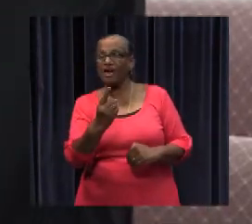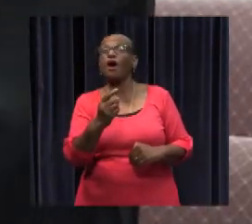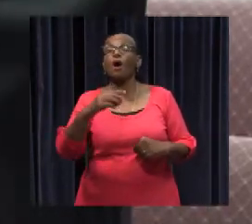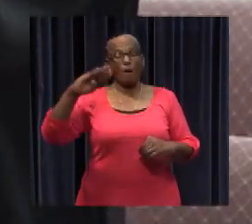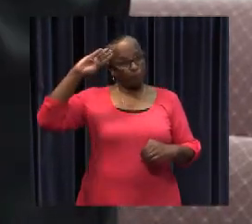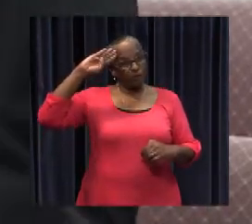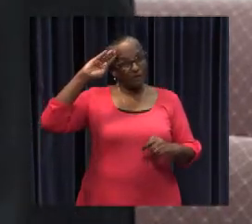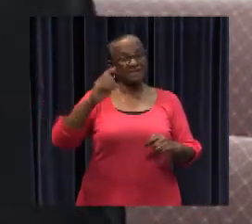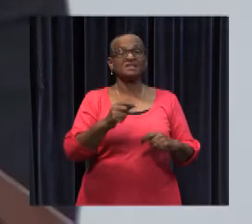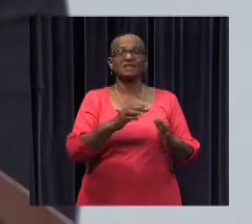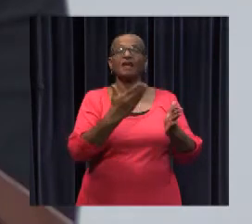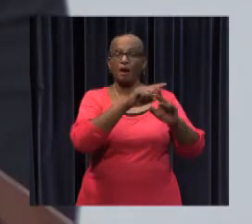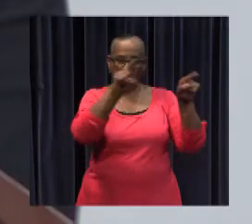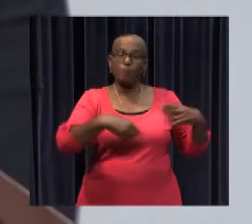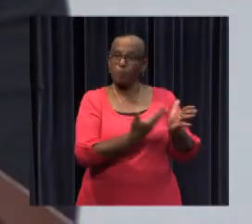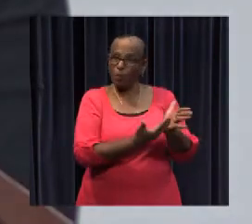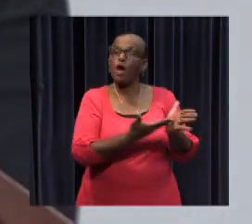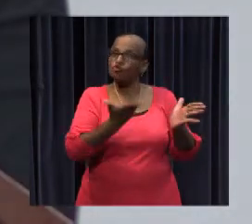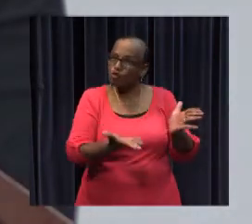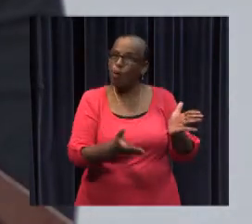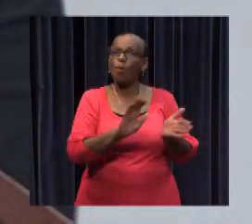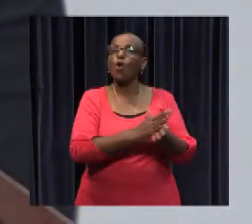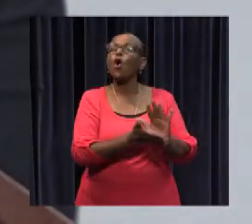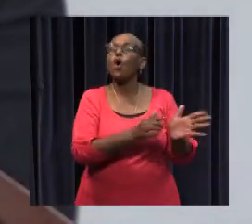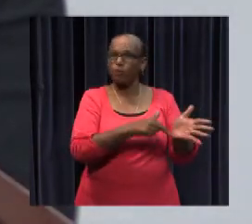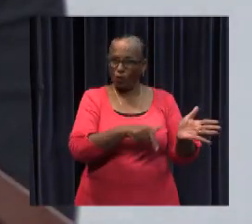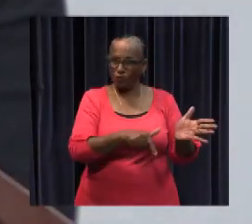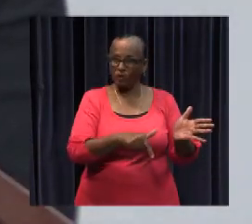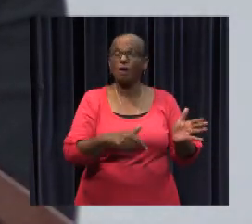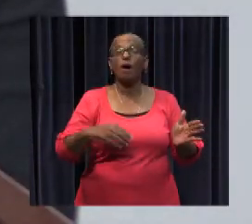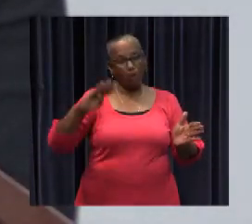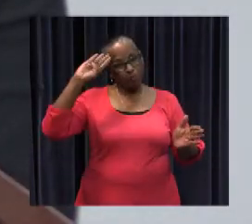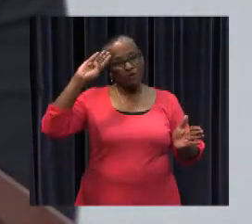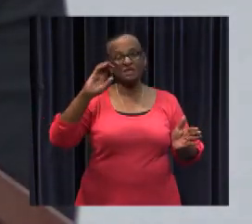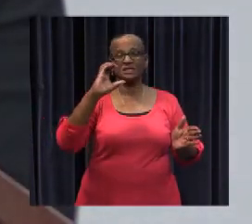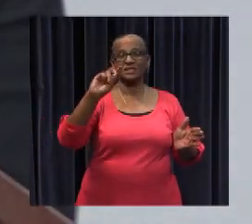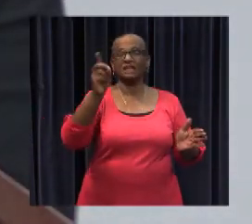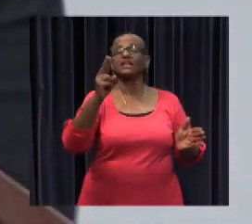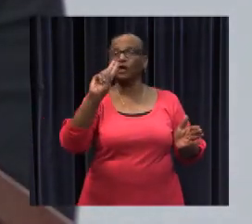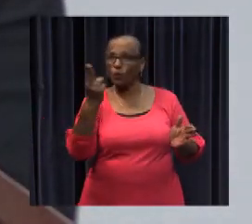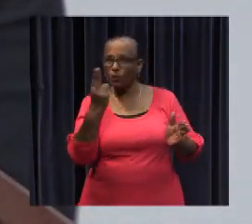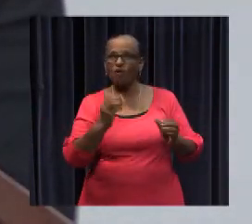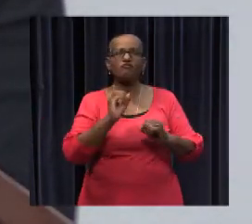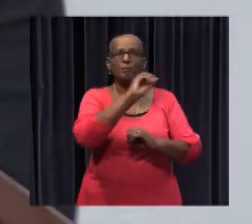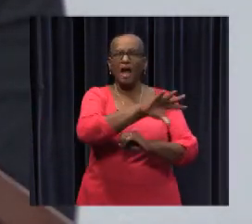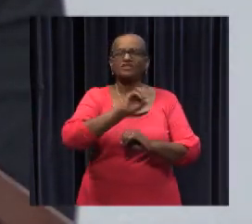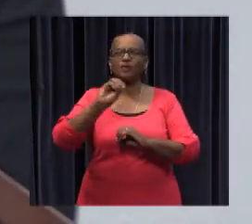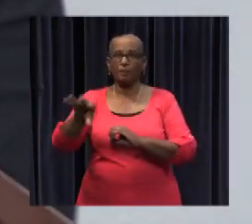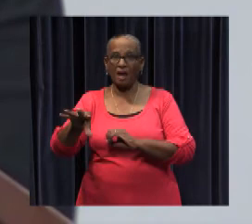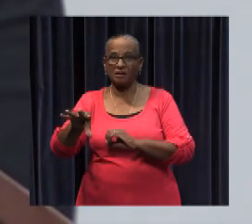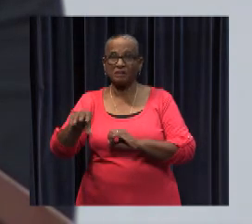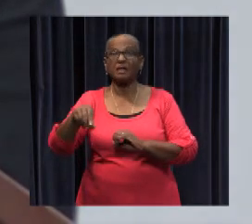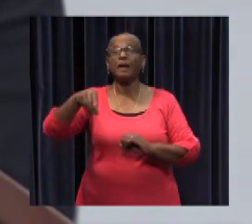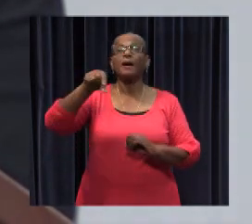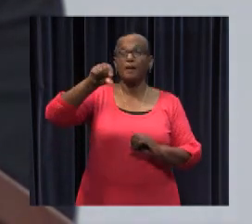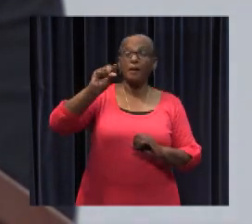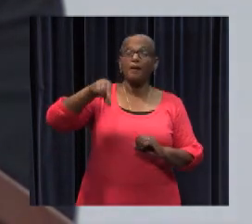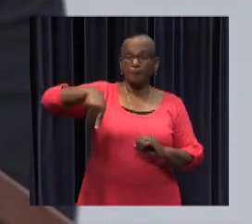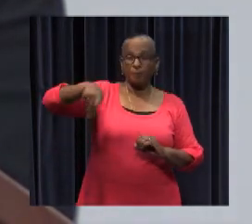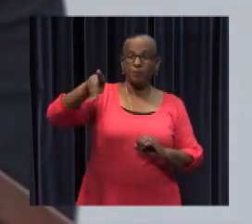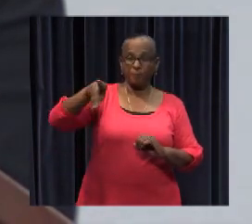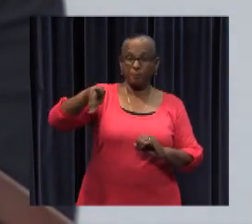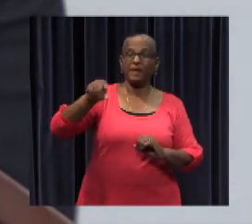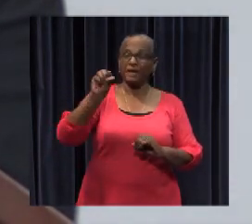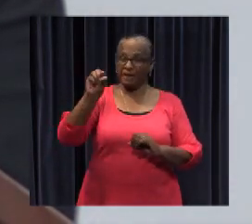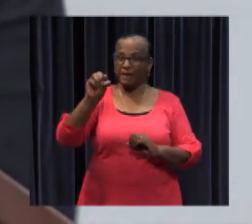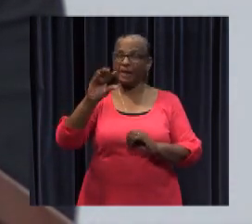that what's good for the nation. Minister Getrouw emphasizes that he acted according to the police charter when he withdrew